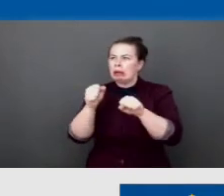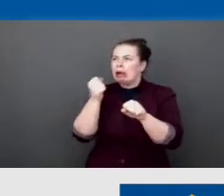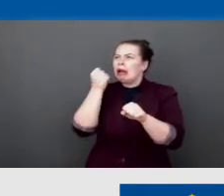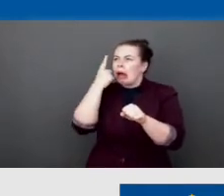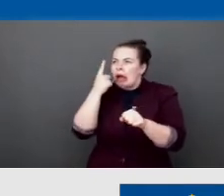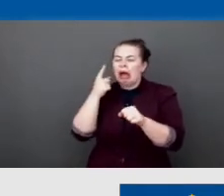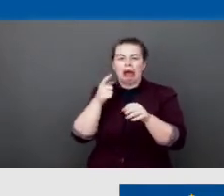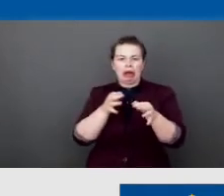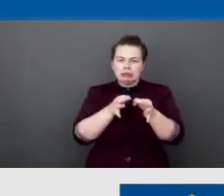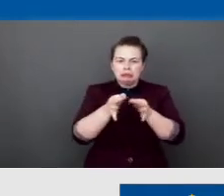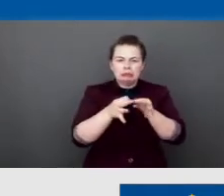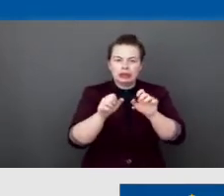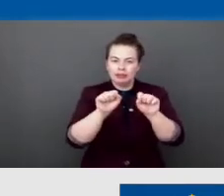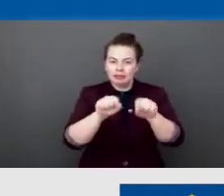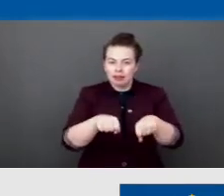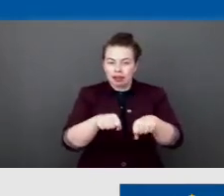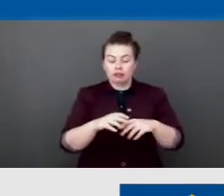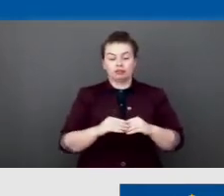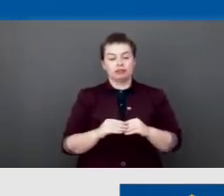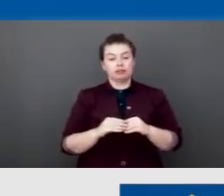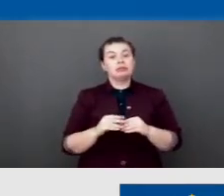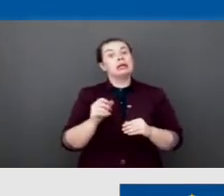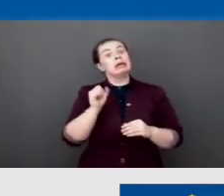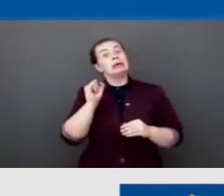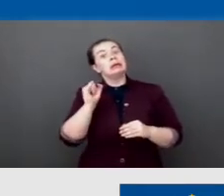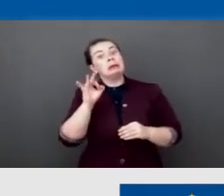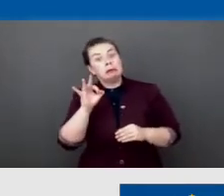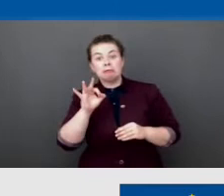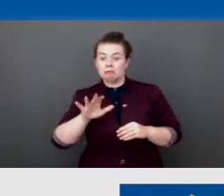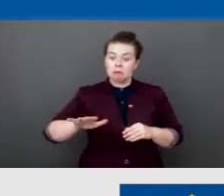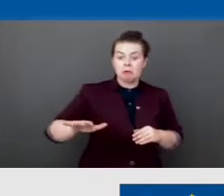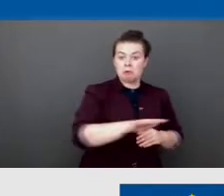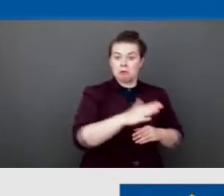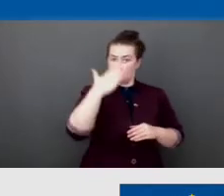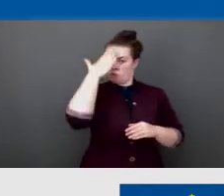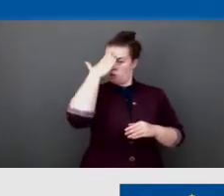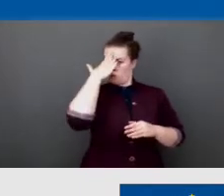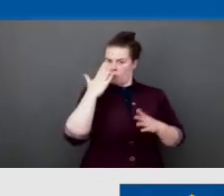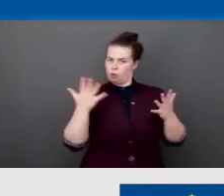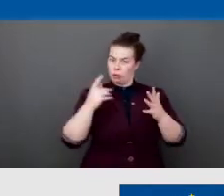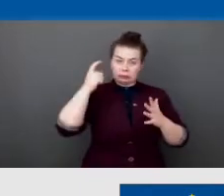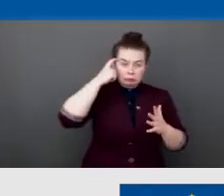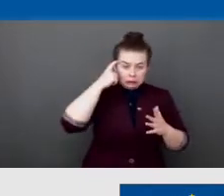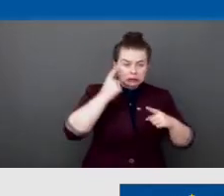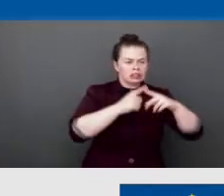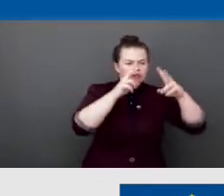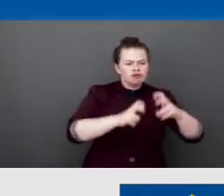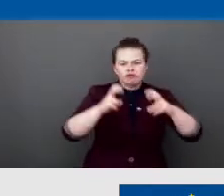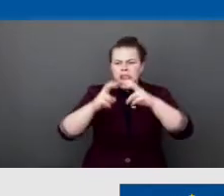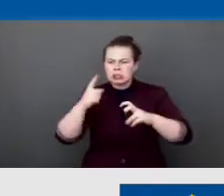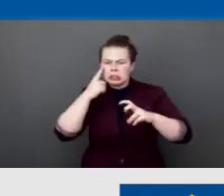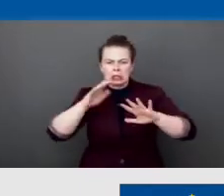described. Being able to recognize differences between countries and interventions will allow a better comprehension